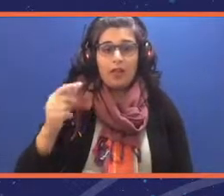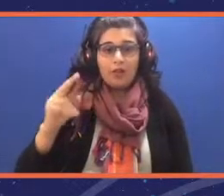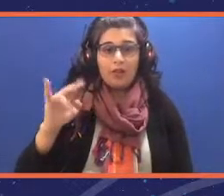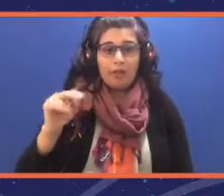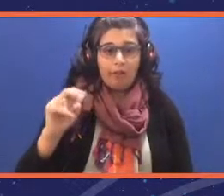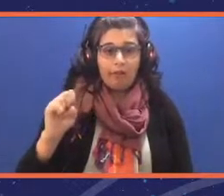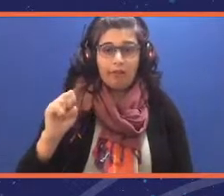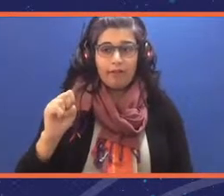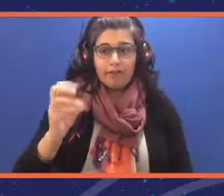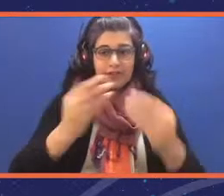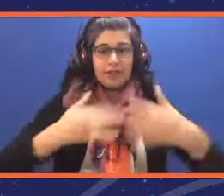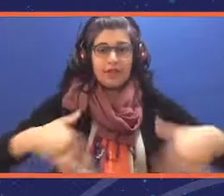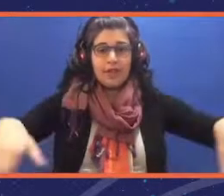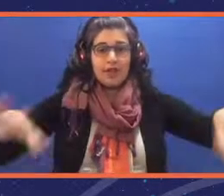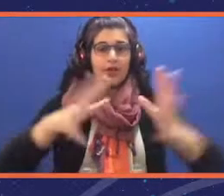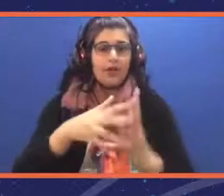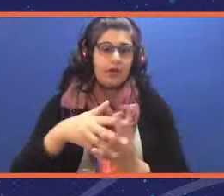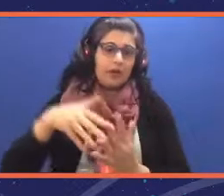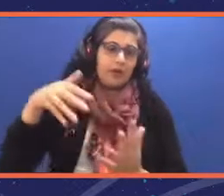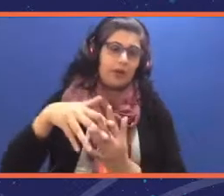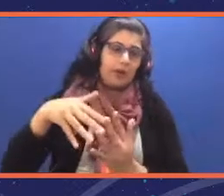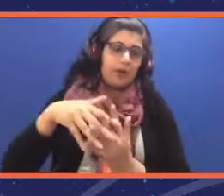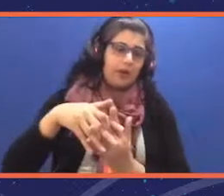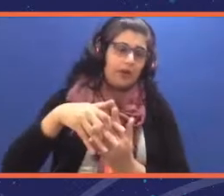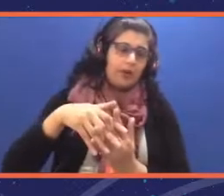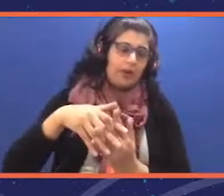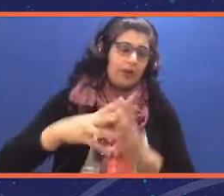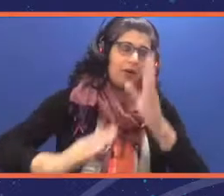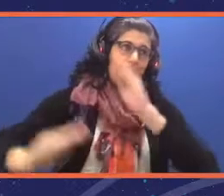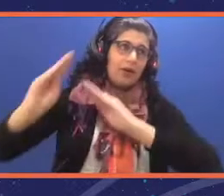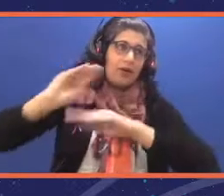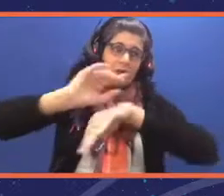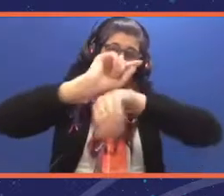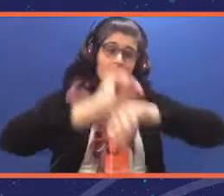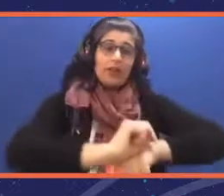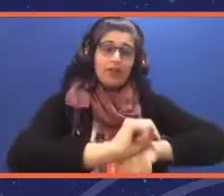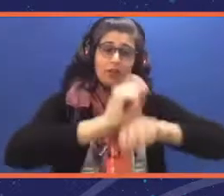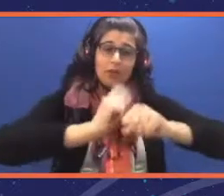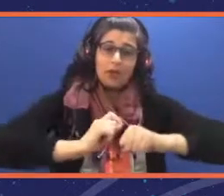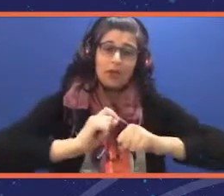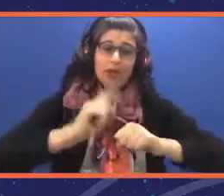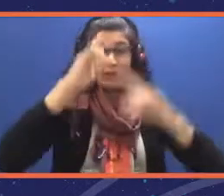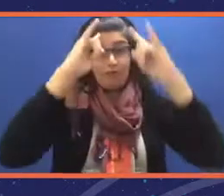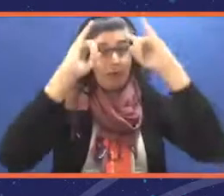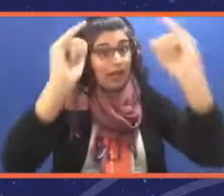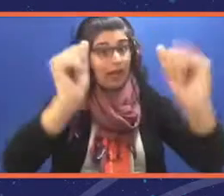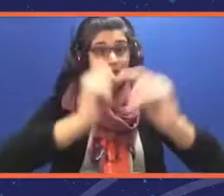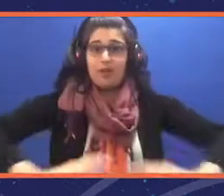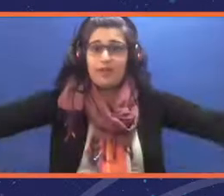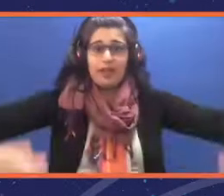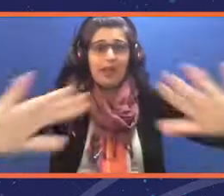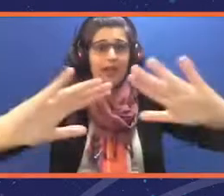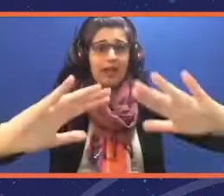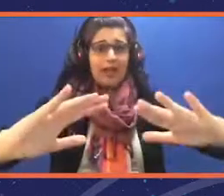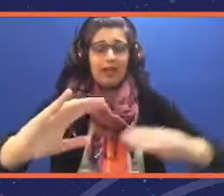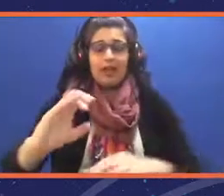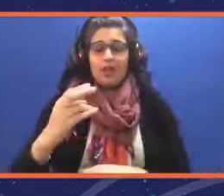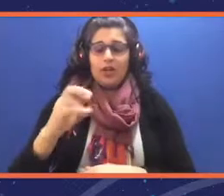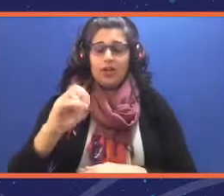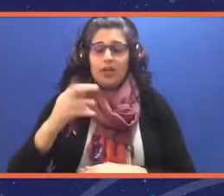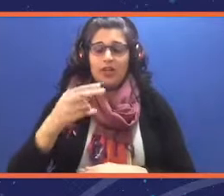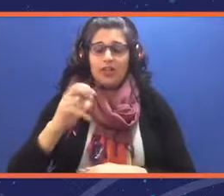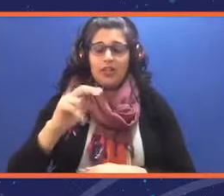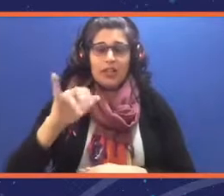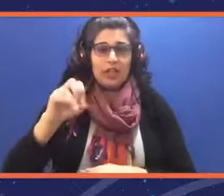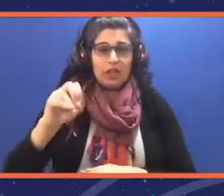the unceded ancestral, traditional, and forever lands that Chochenyo-speaking